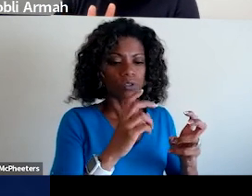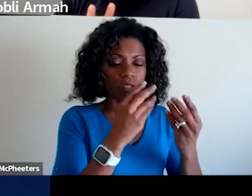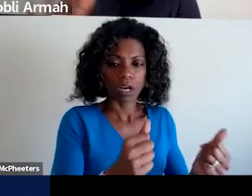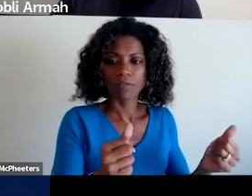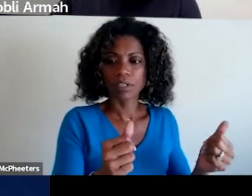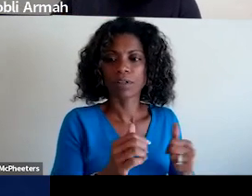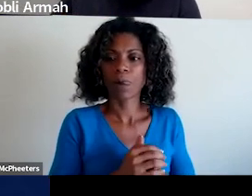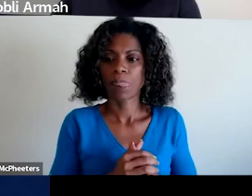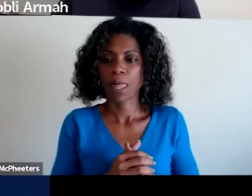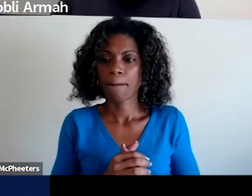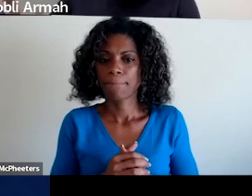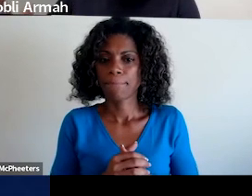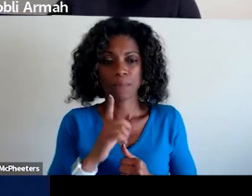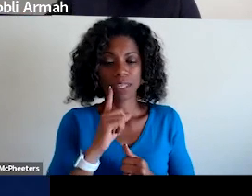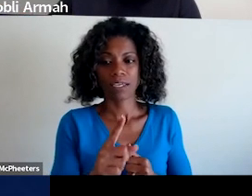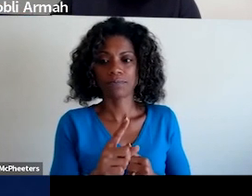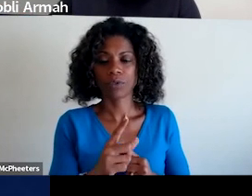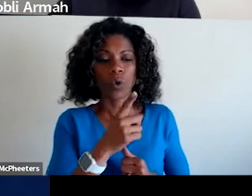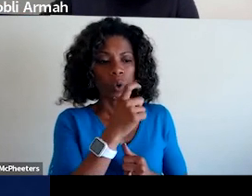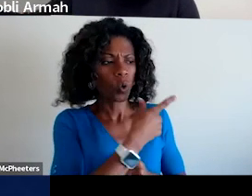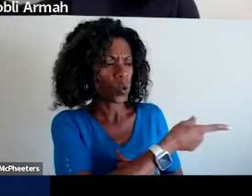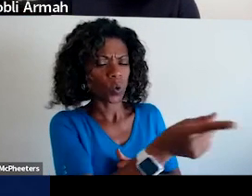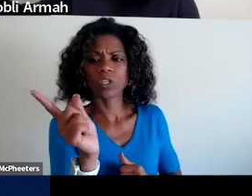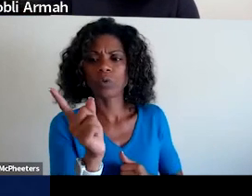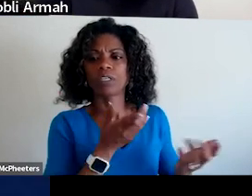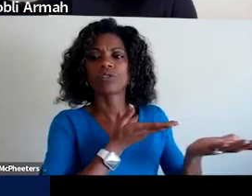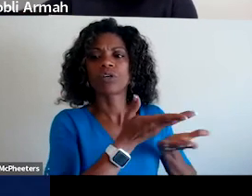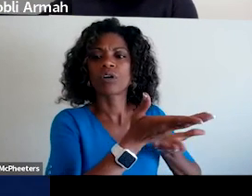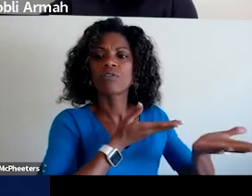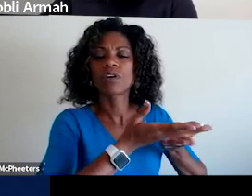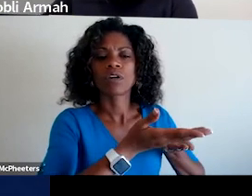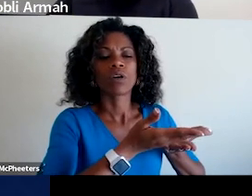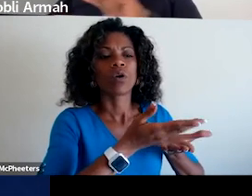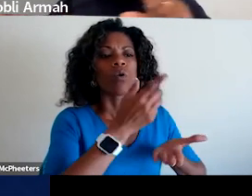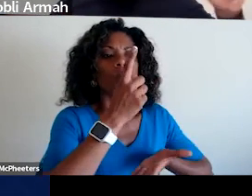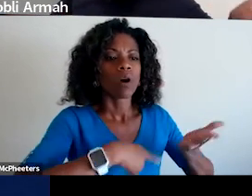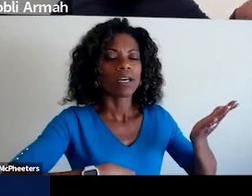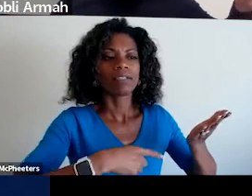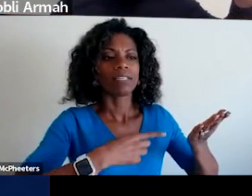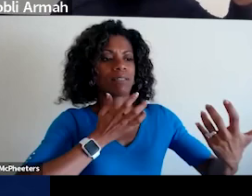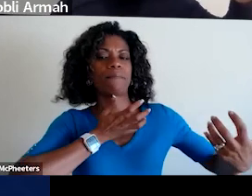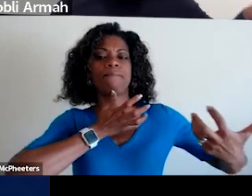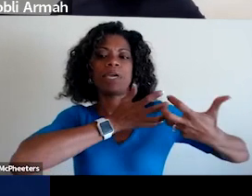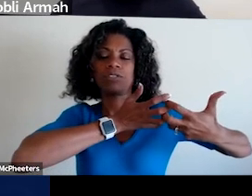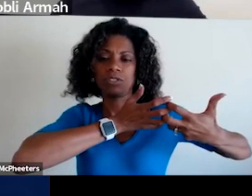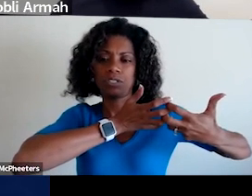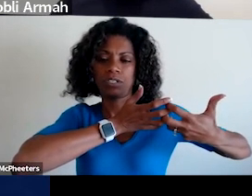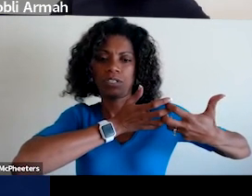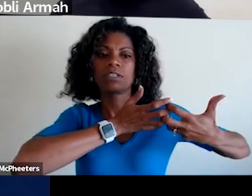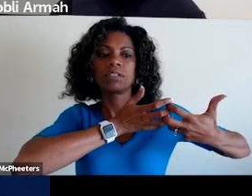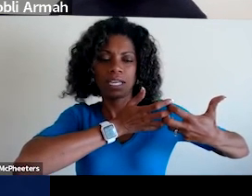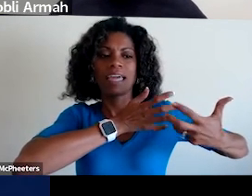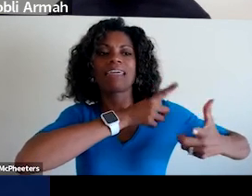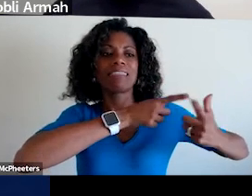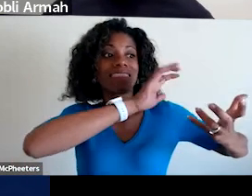to point outward. Like, who do we serve? What language works best for them? And then what's the capacity we do internally to